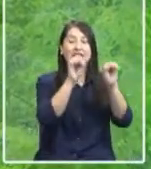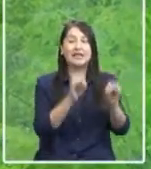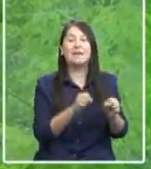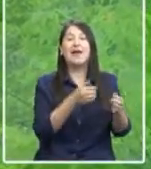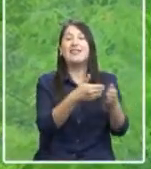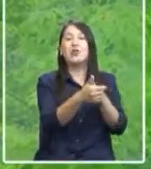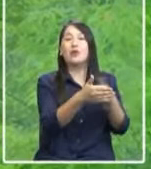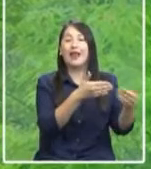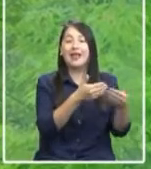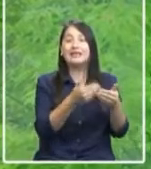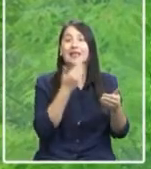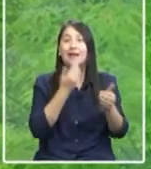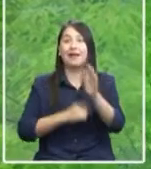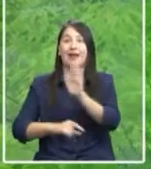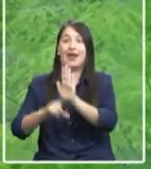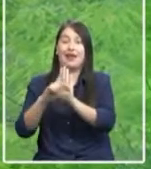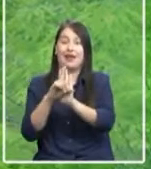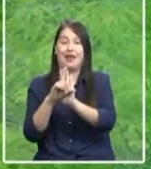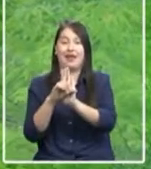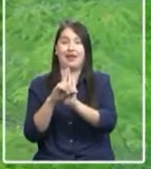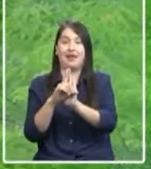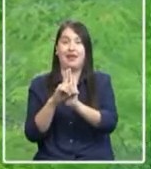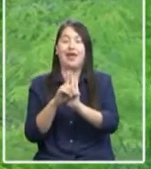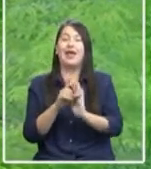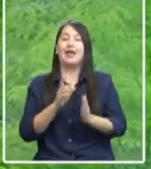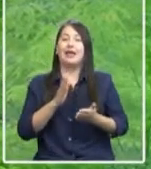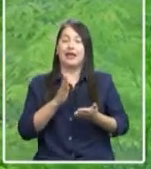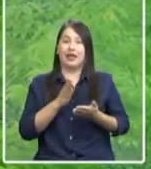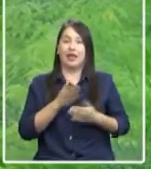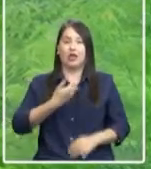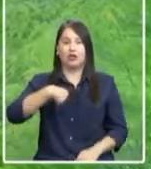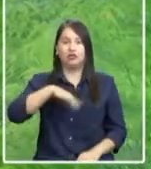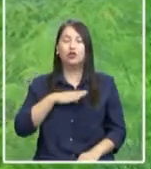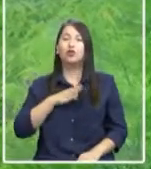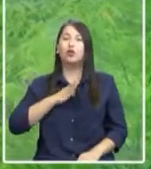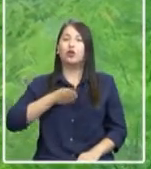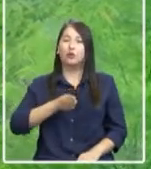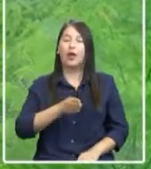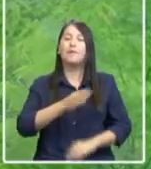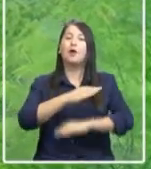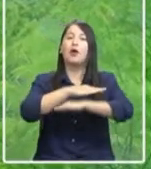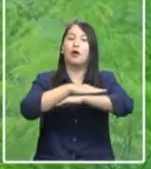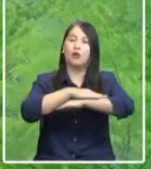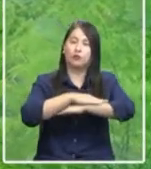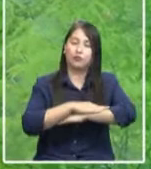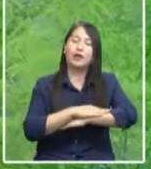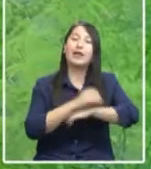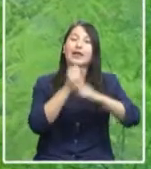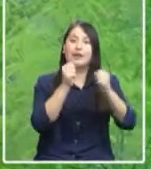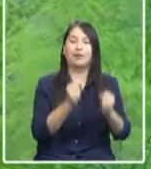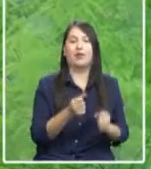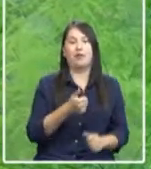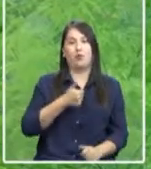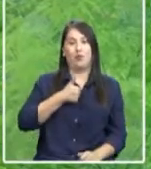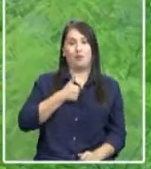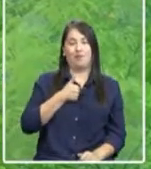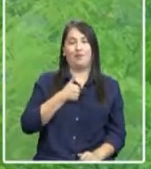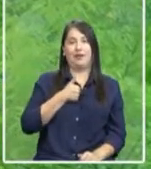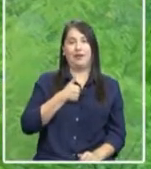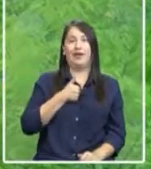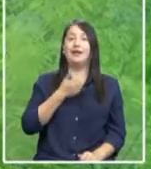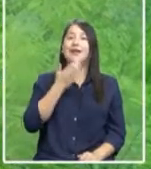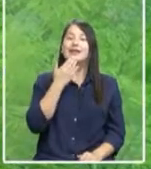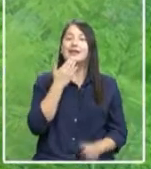modest and incremental. Incremental and also provisional, that we can go back and test what we're up